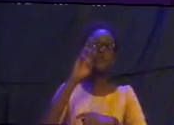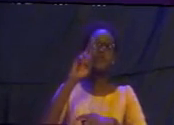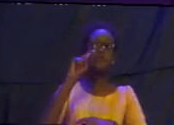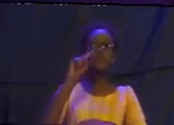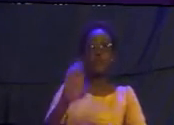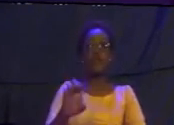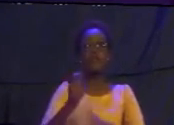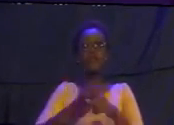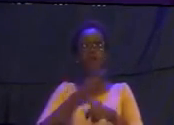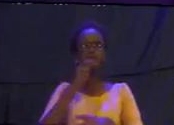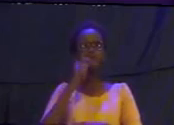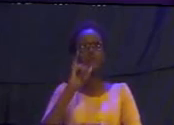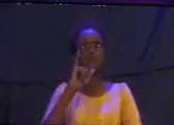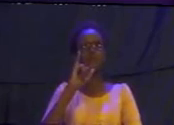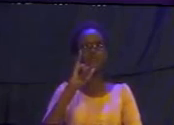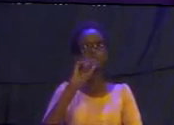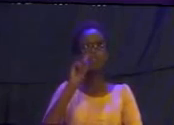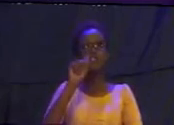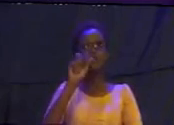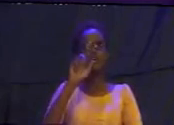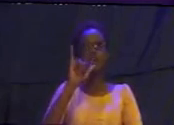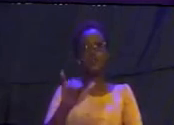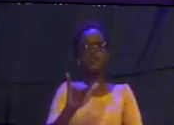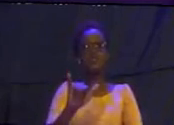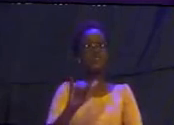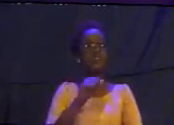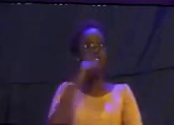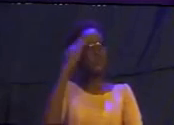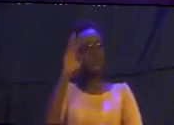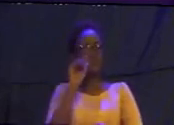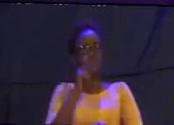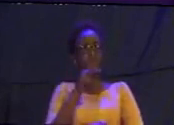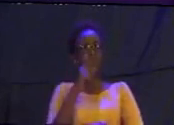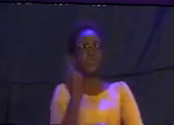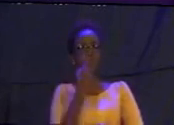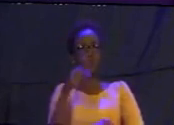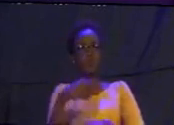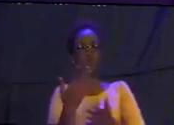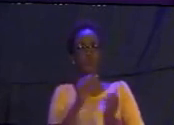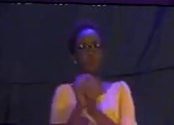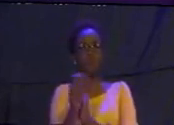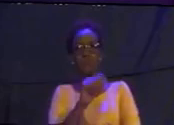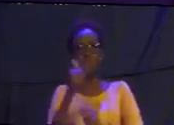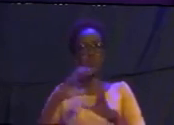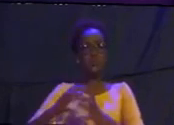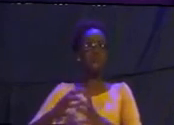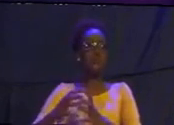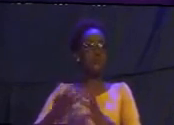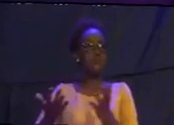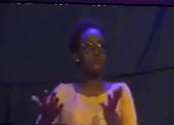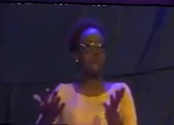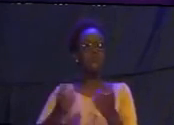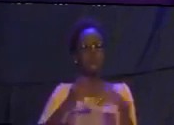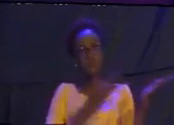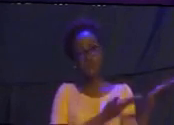have Pastor Berti from Italy. Welcome, Pastor. I don't know if she came with other